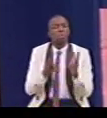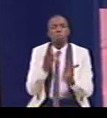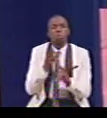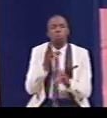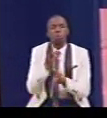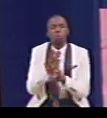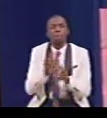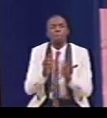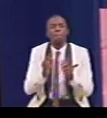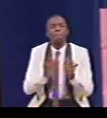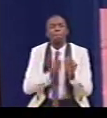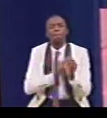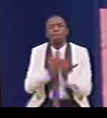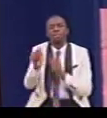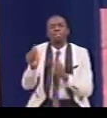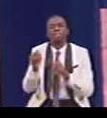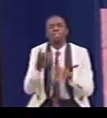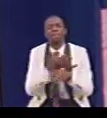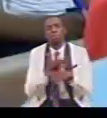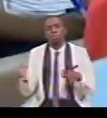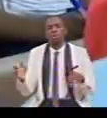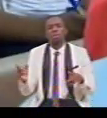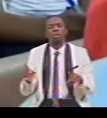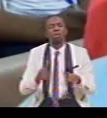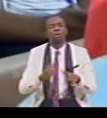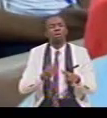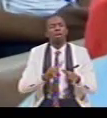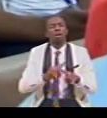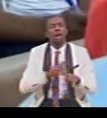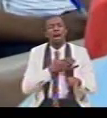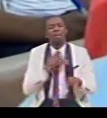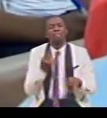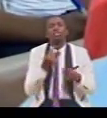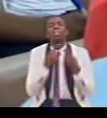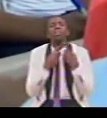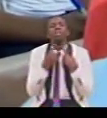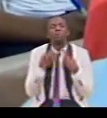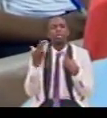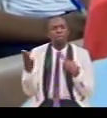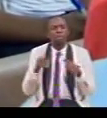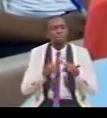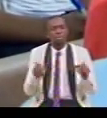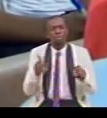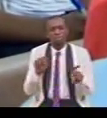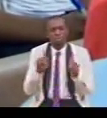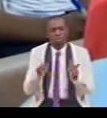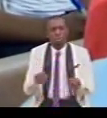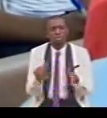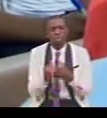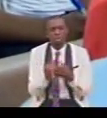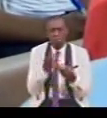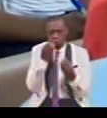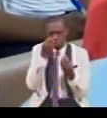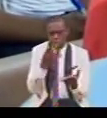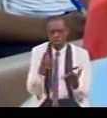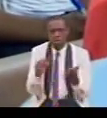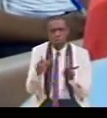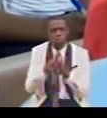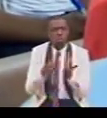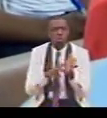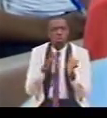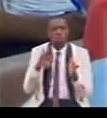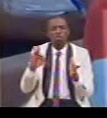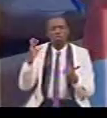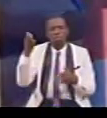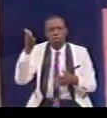Jews the will of God tell me abideth forever if you want to abide forever you are not going to be